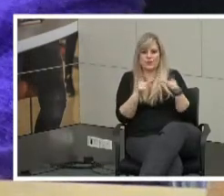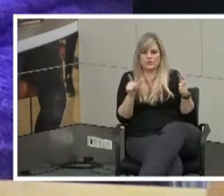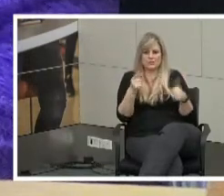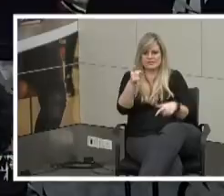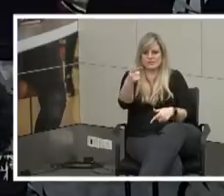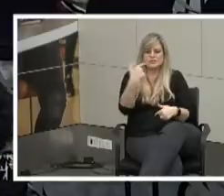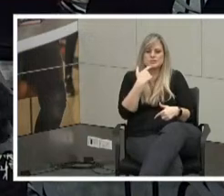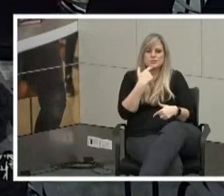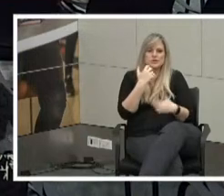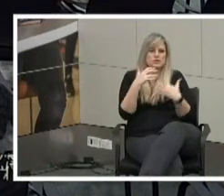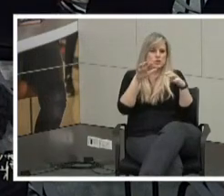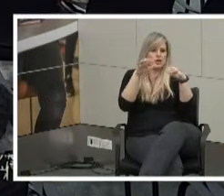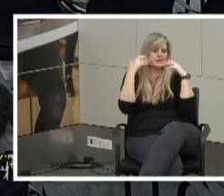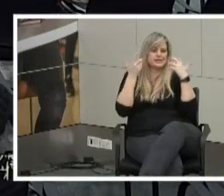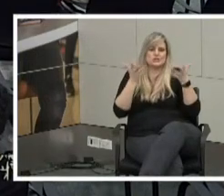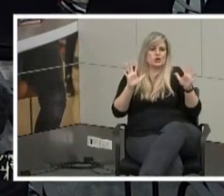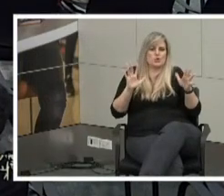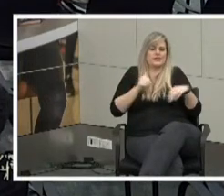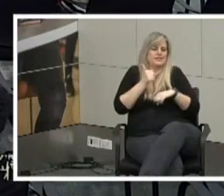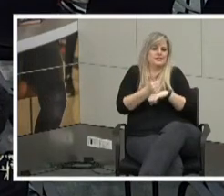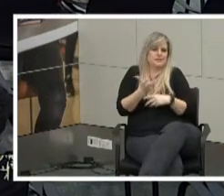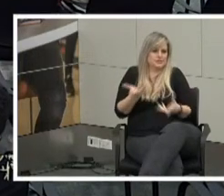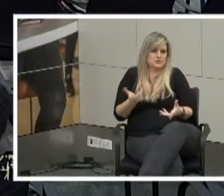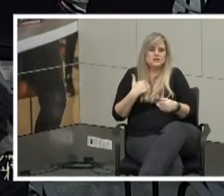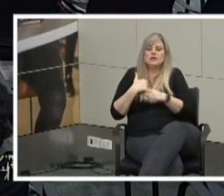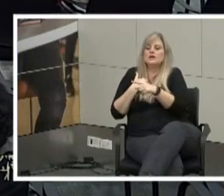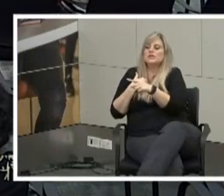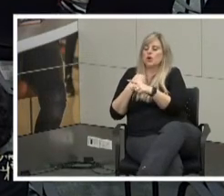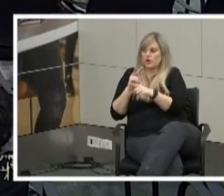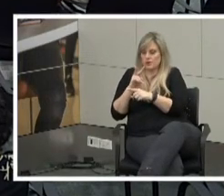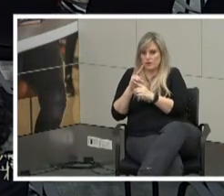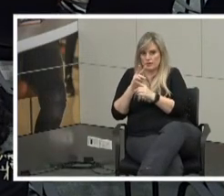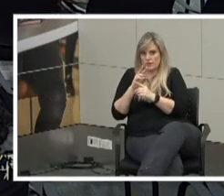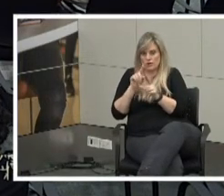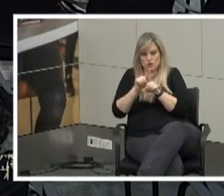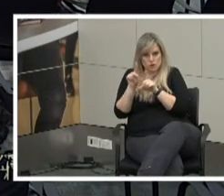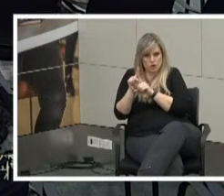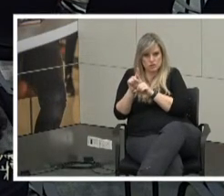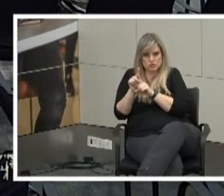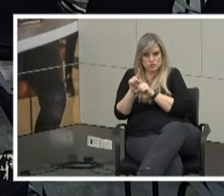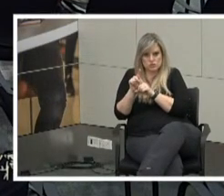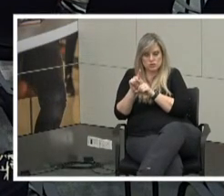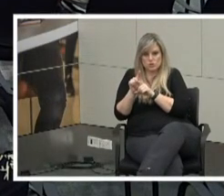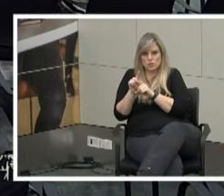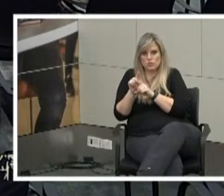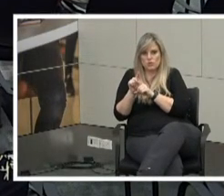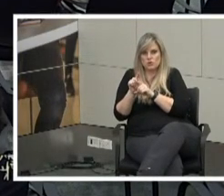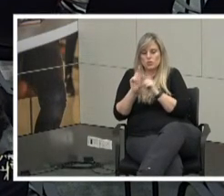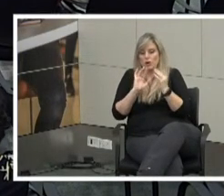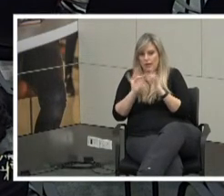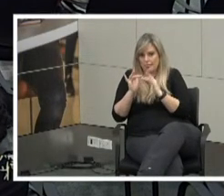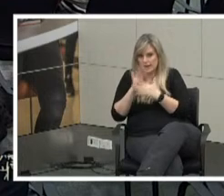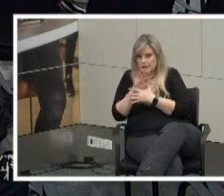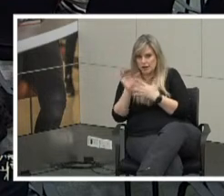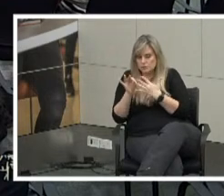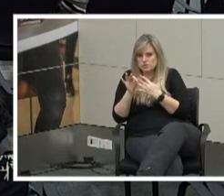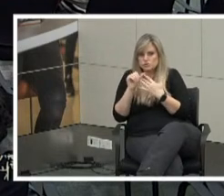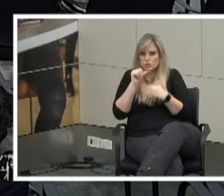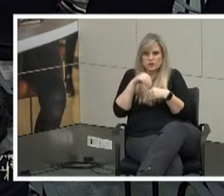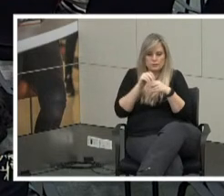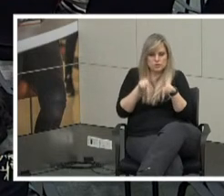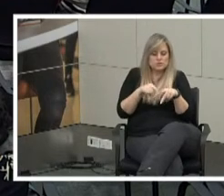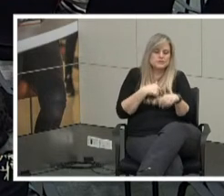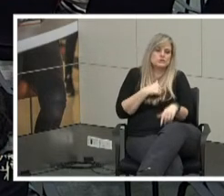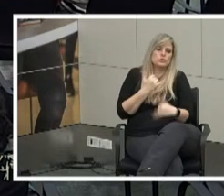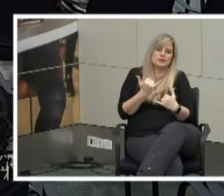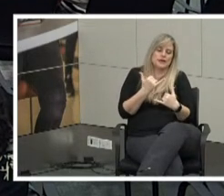are there are there virtual options for the summit not at this time we the Board needs to be able